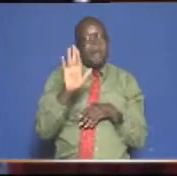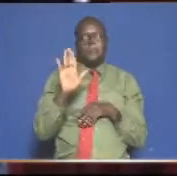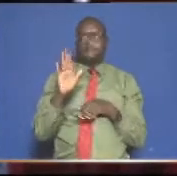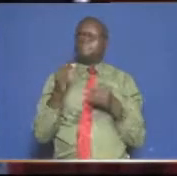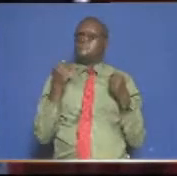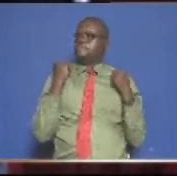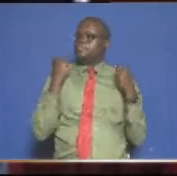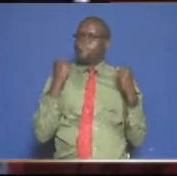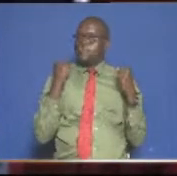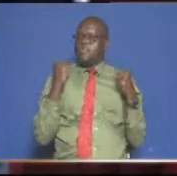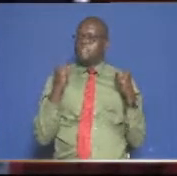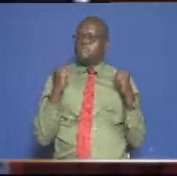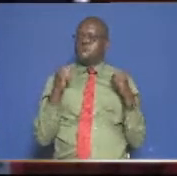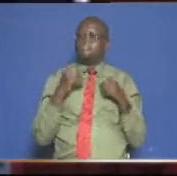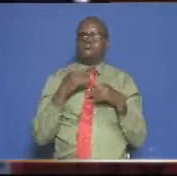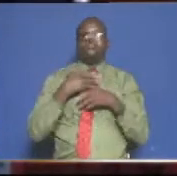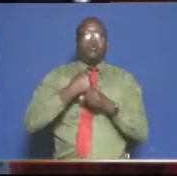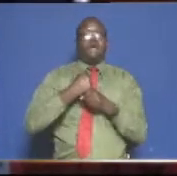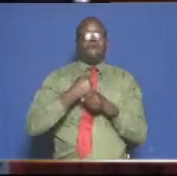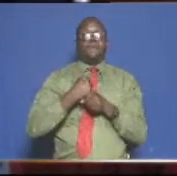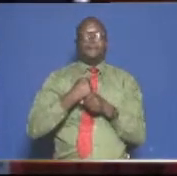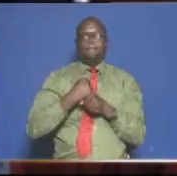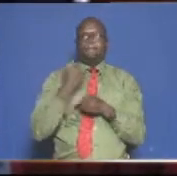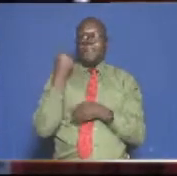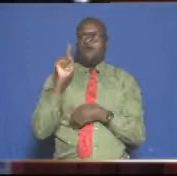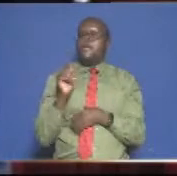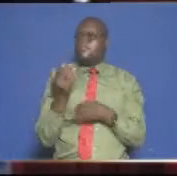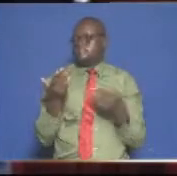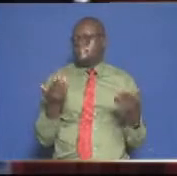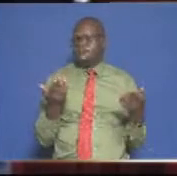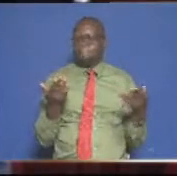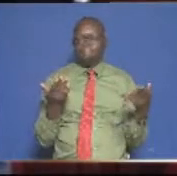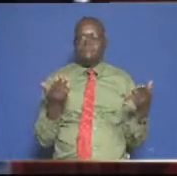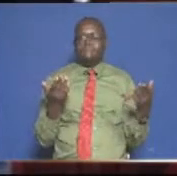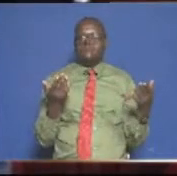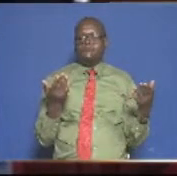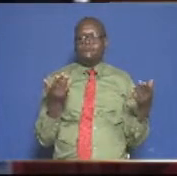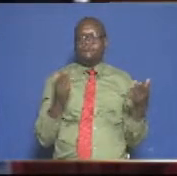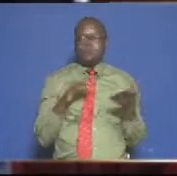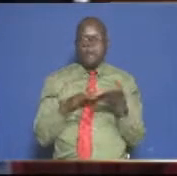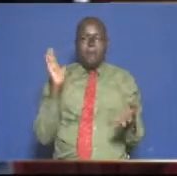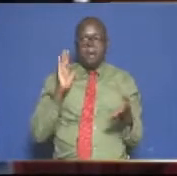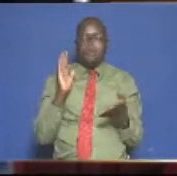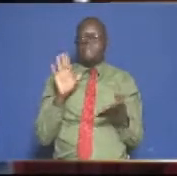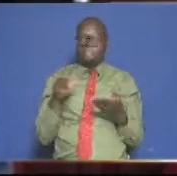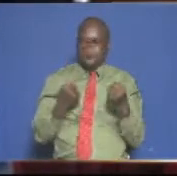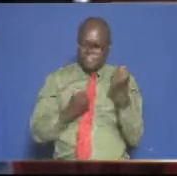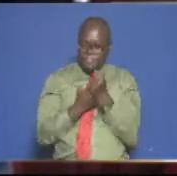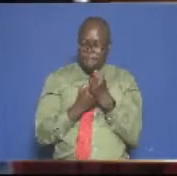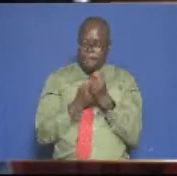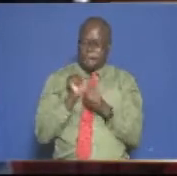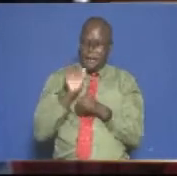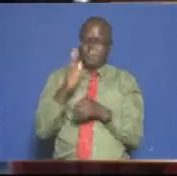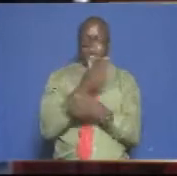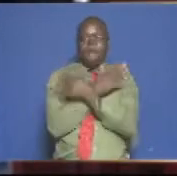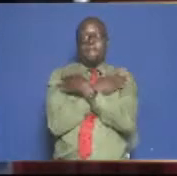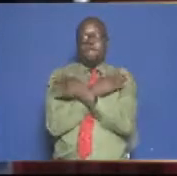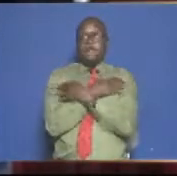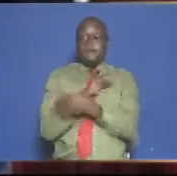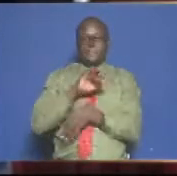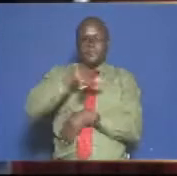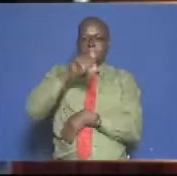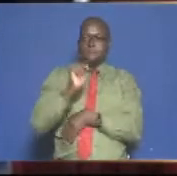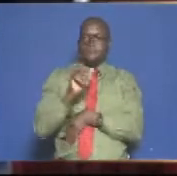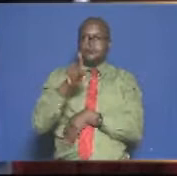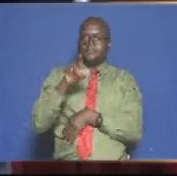brevity, and for investing in many of his friends. Jakoyo